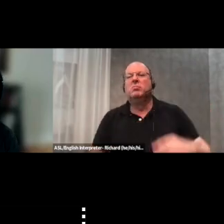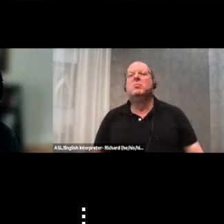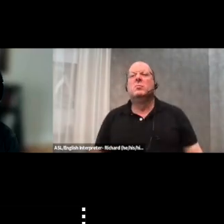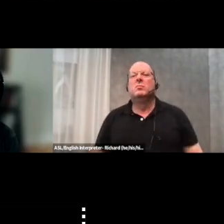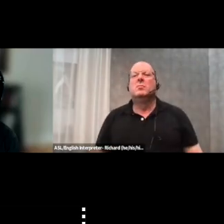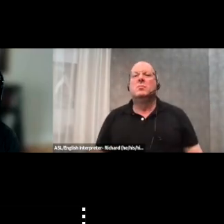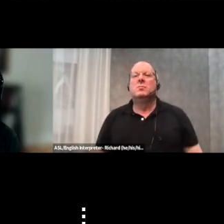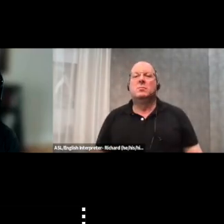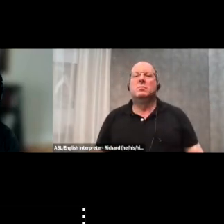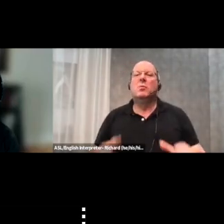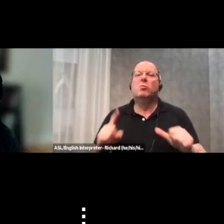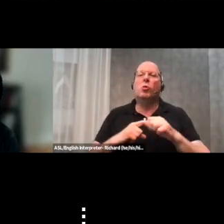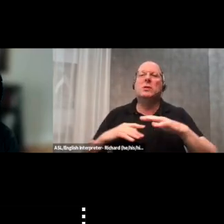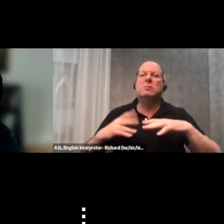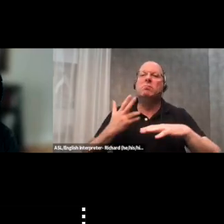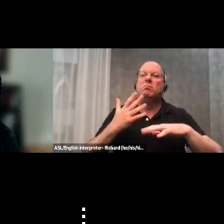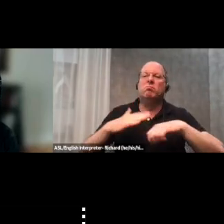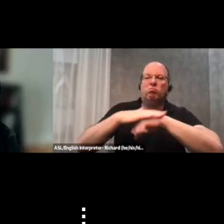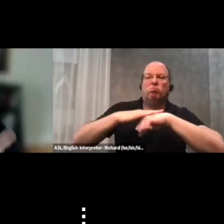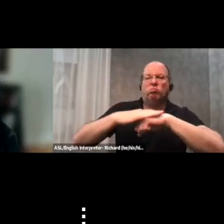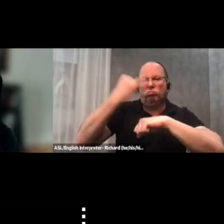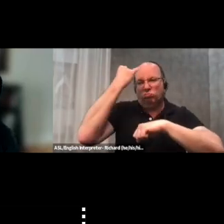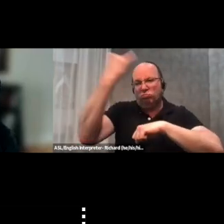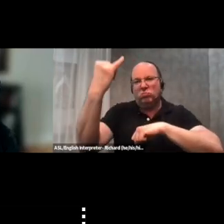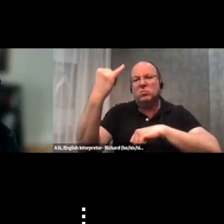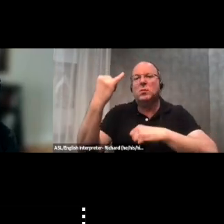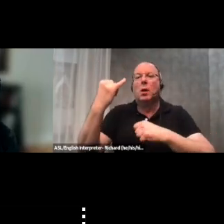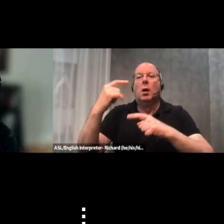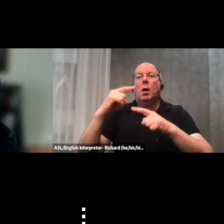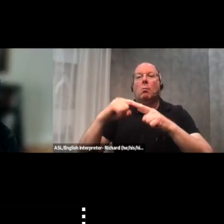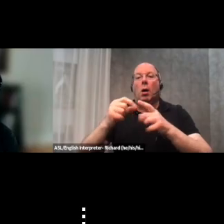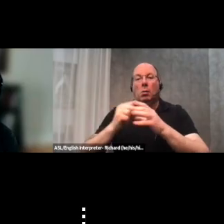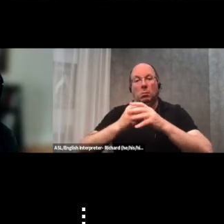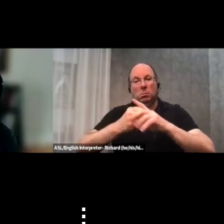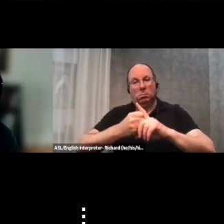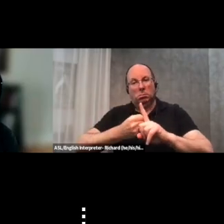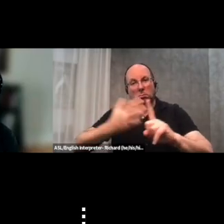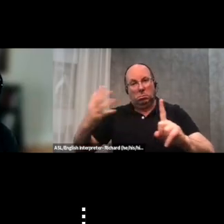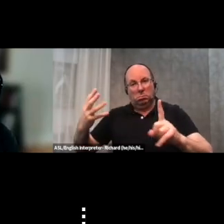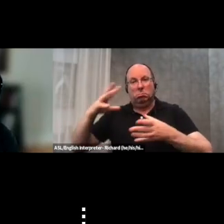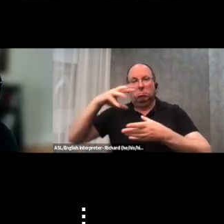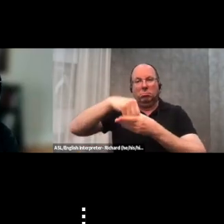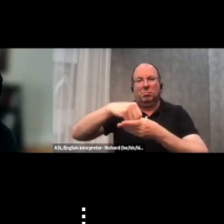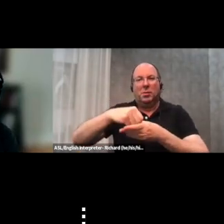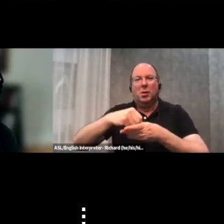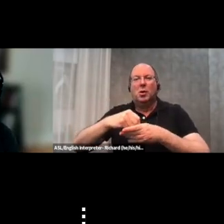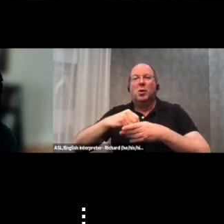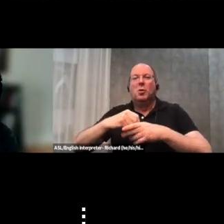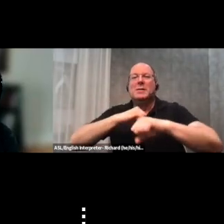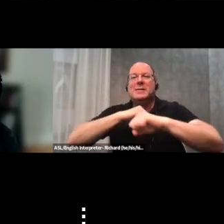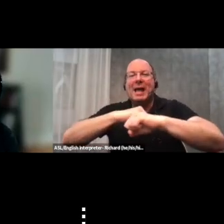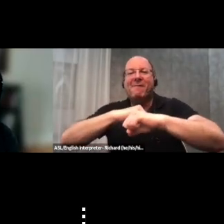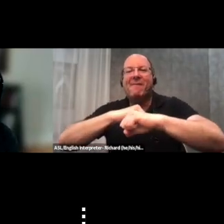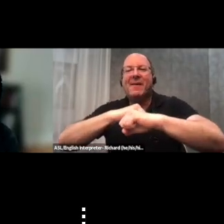So first we're going to cover basics, but I mean, it encompasses so many different things that keep us safe and happy and